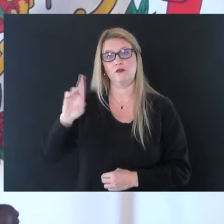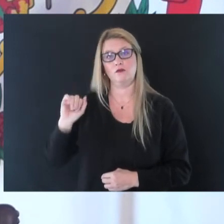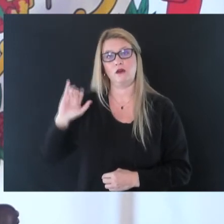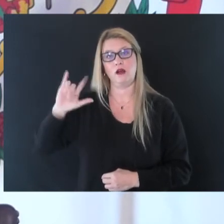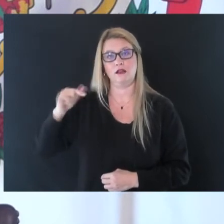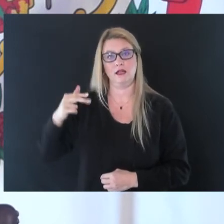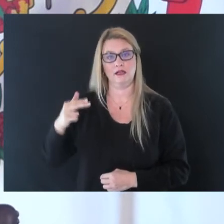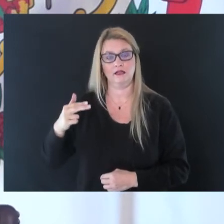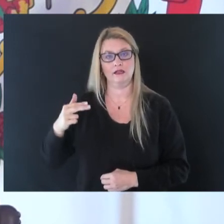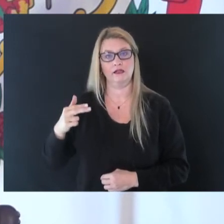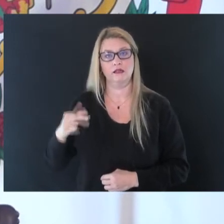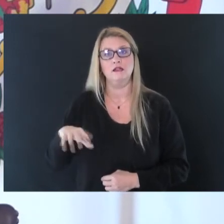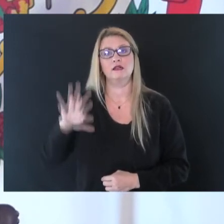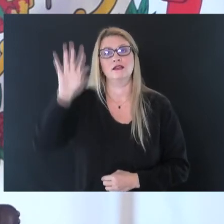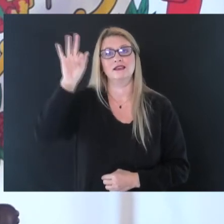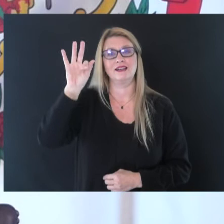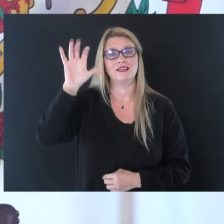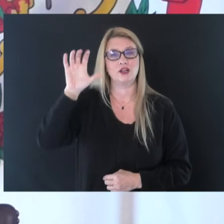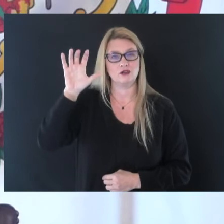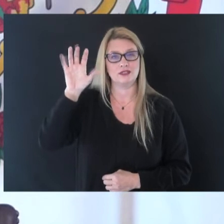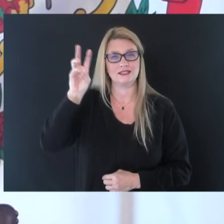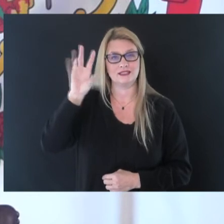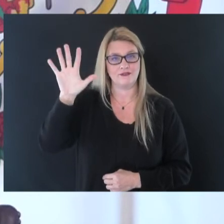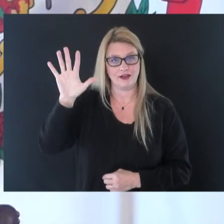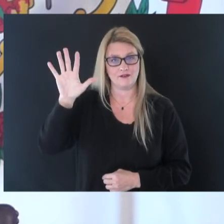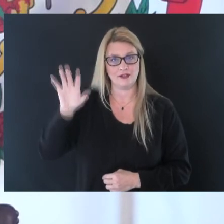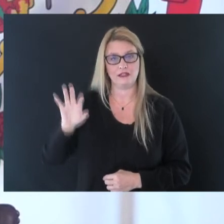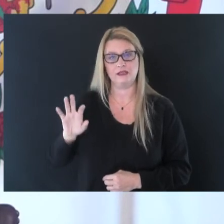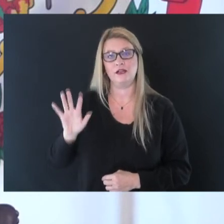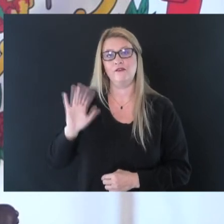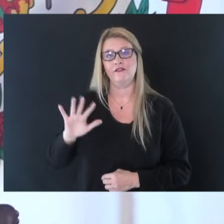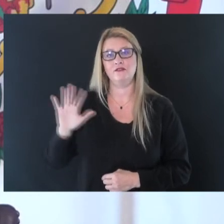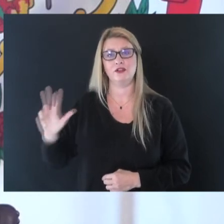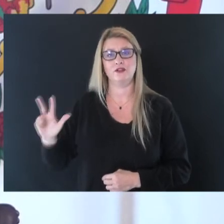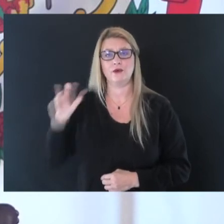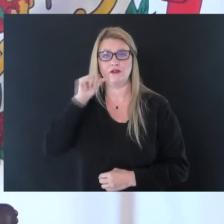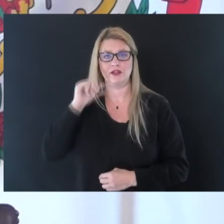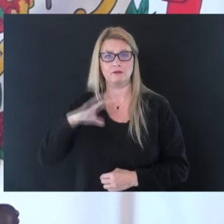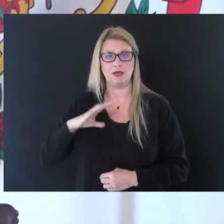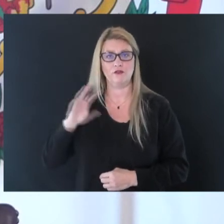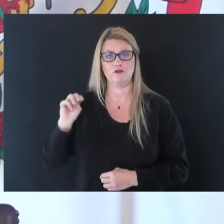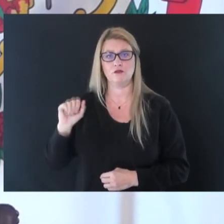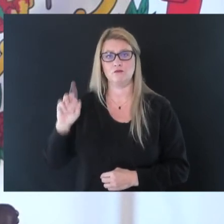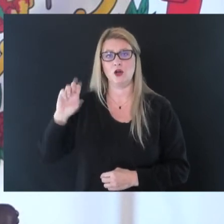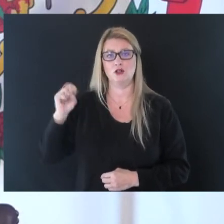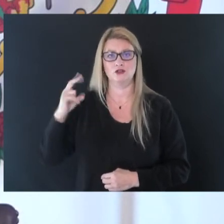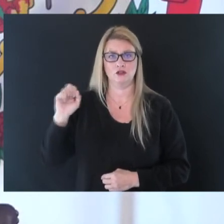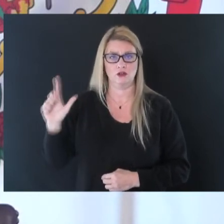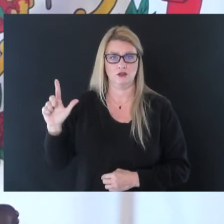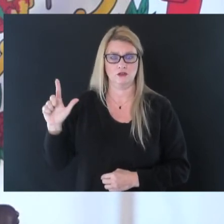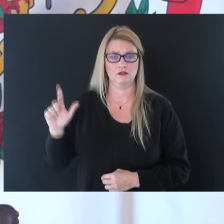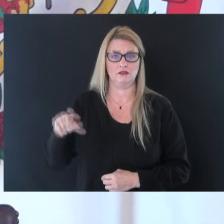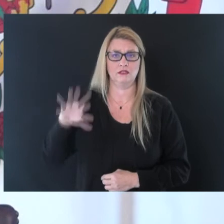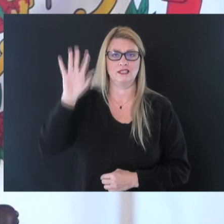County. Our 1965th death is a 53-year-old female from Marshall County.